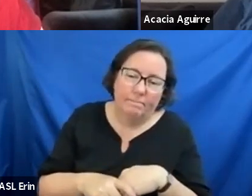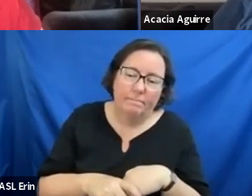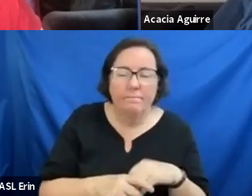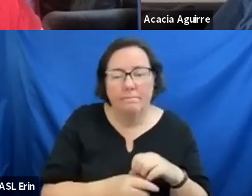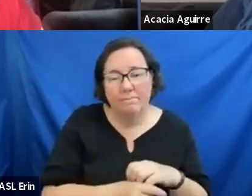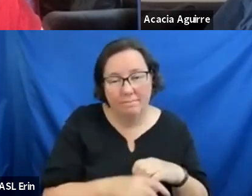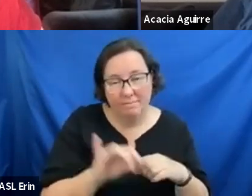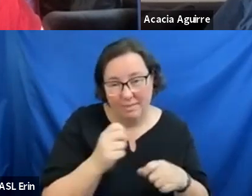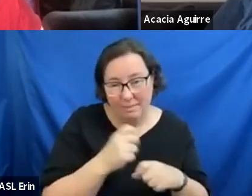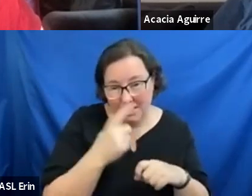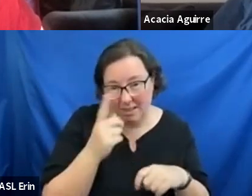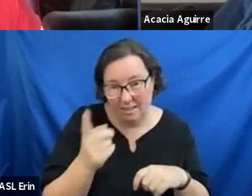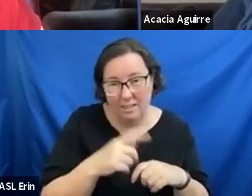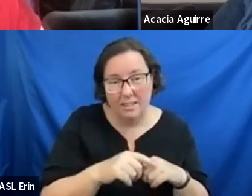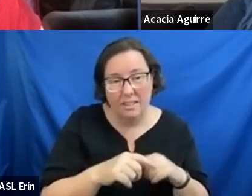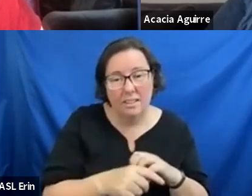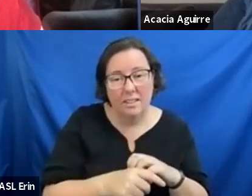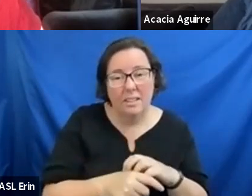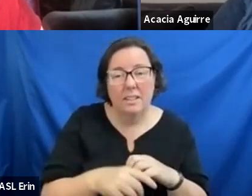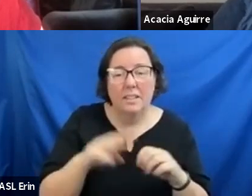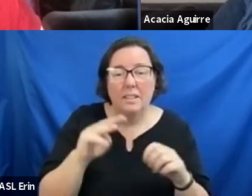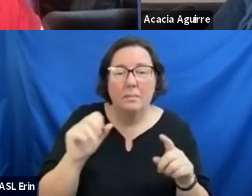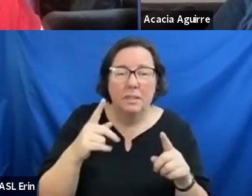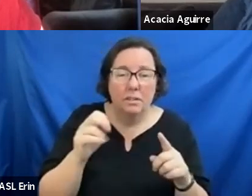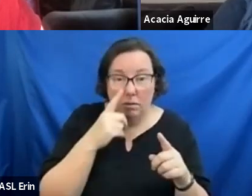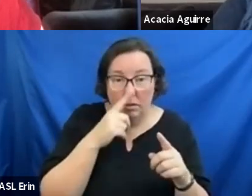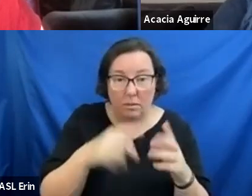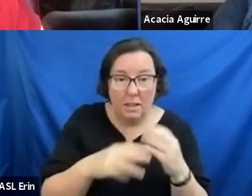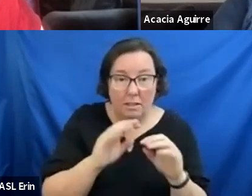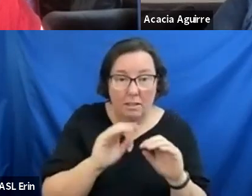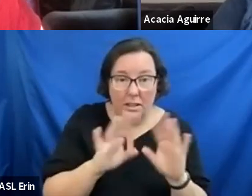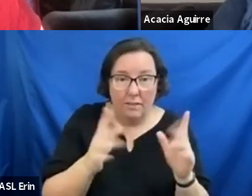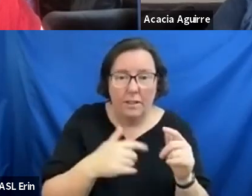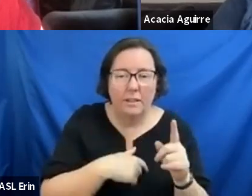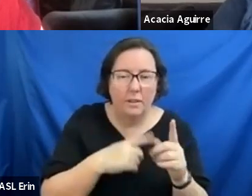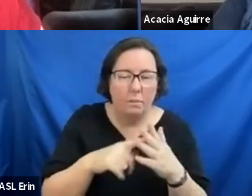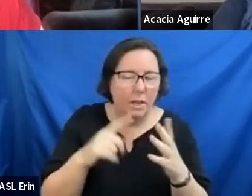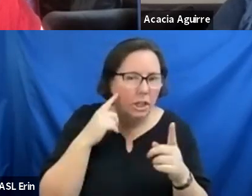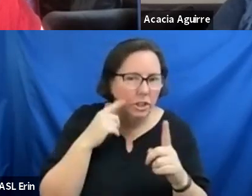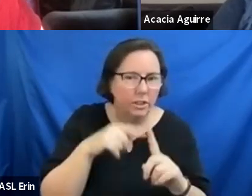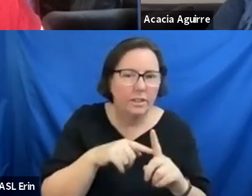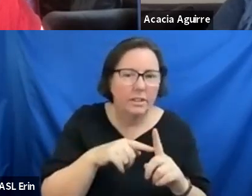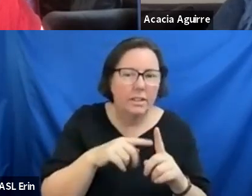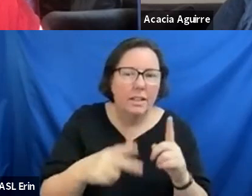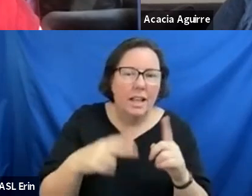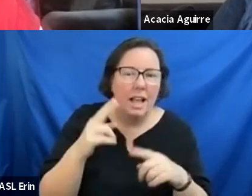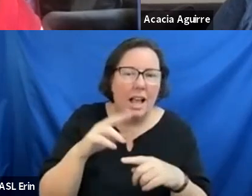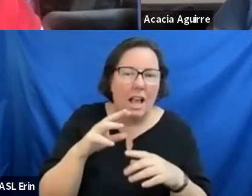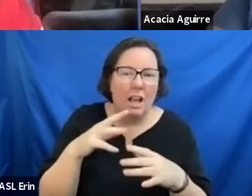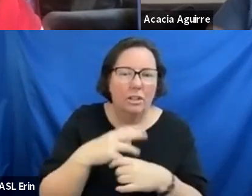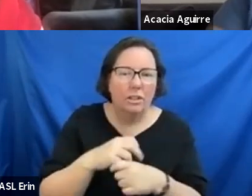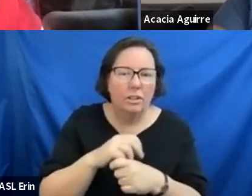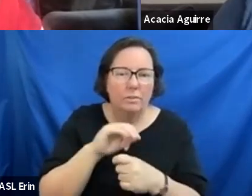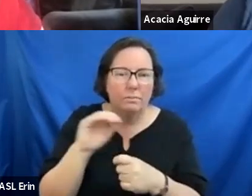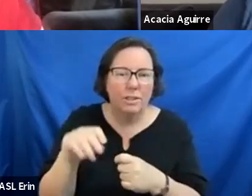Does that make sense? Ms. Hogan, if I can paraphrase what I think I heard is there a higher concentration